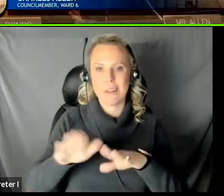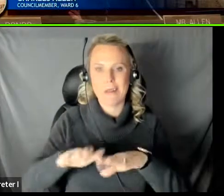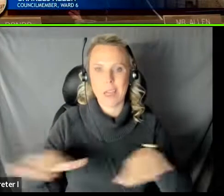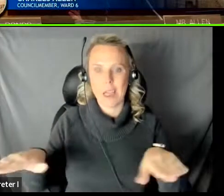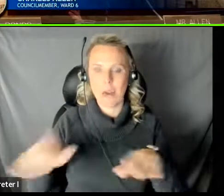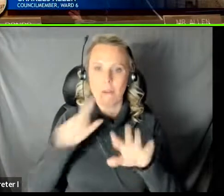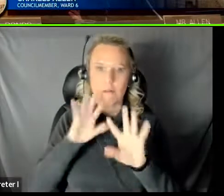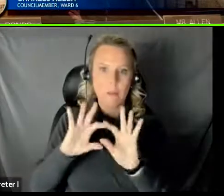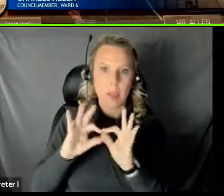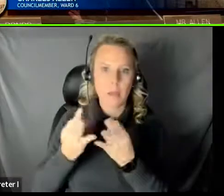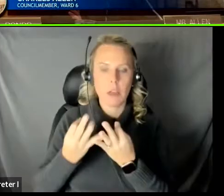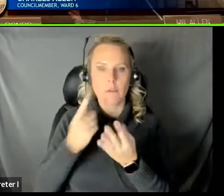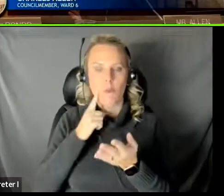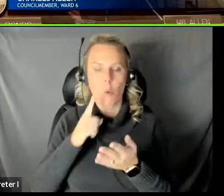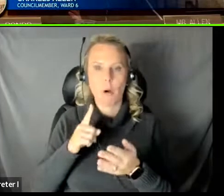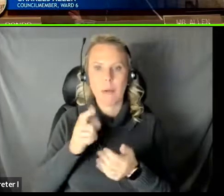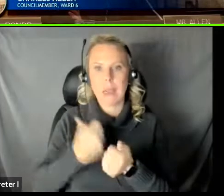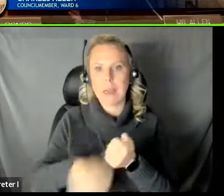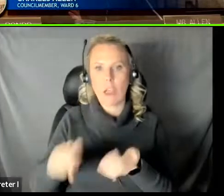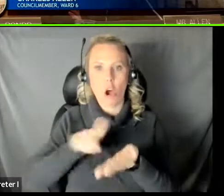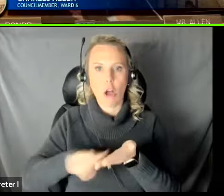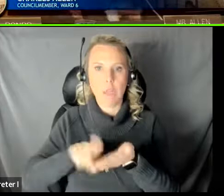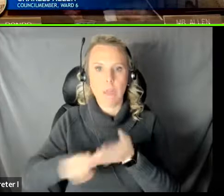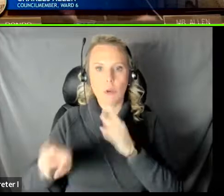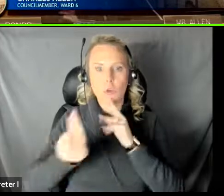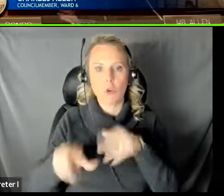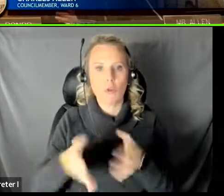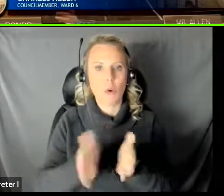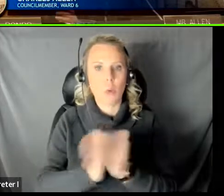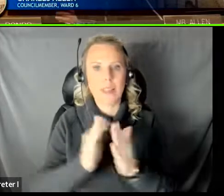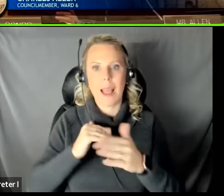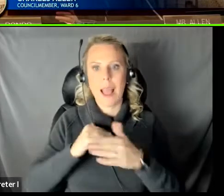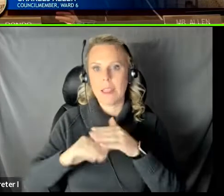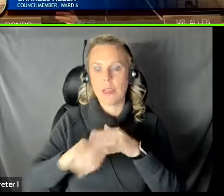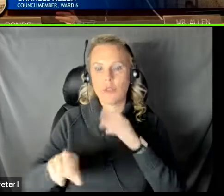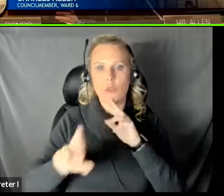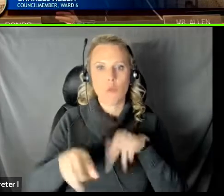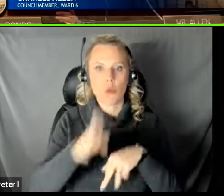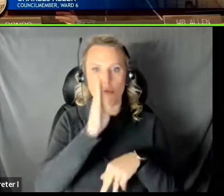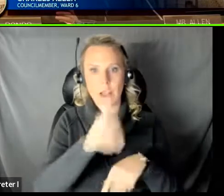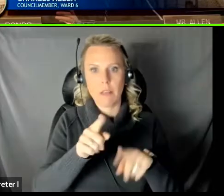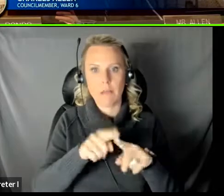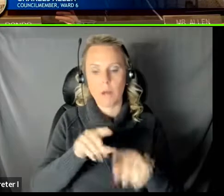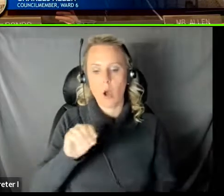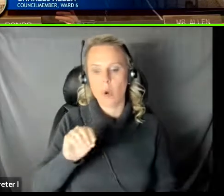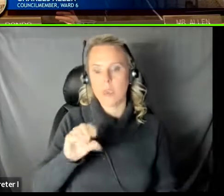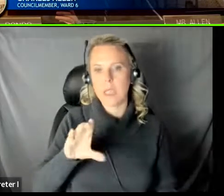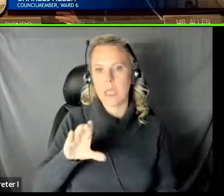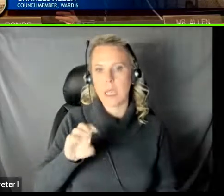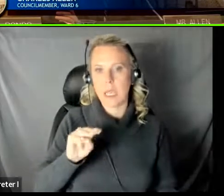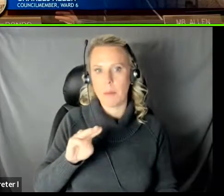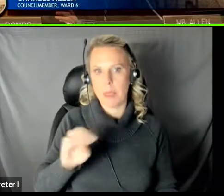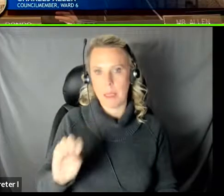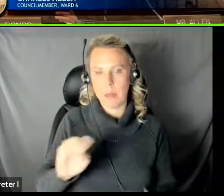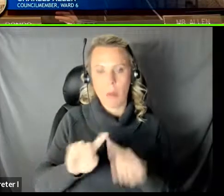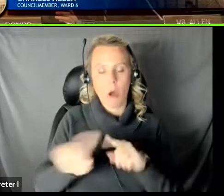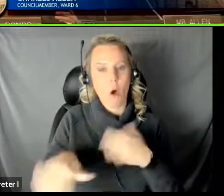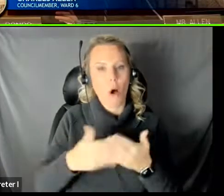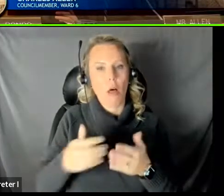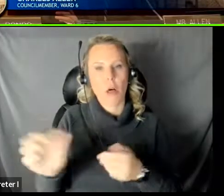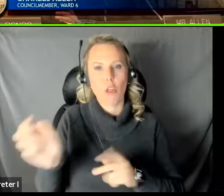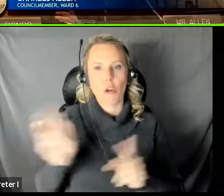external examination or autopsy report for legal proceedings to request access to the report directly from OCME, but all other persons would